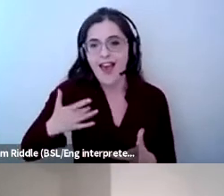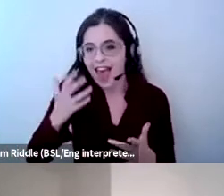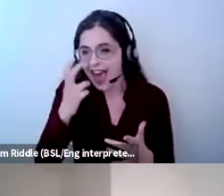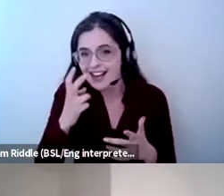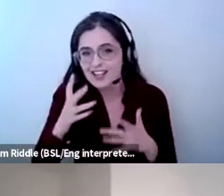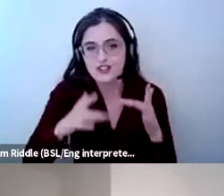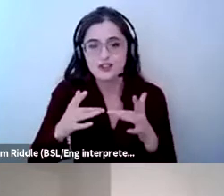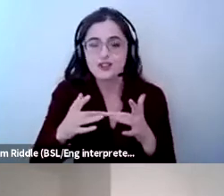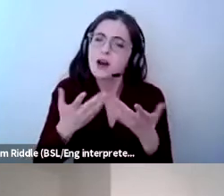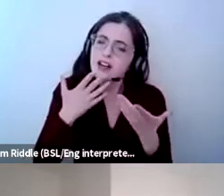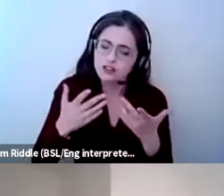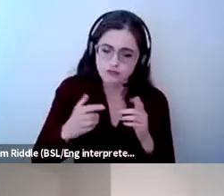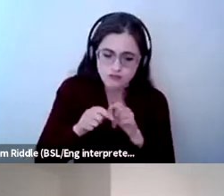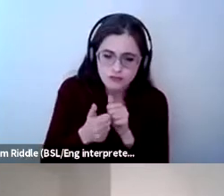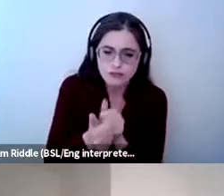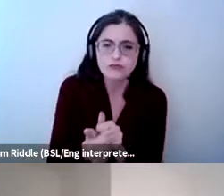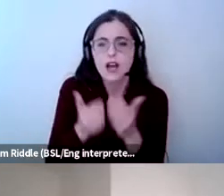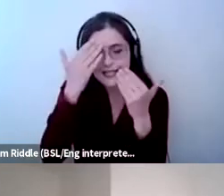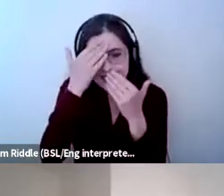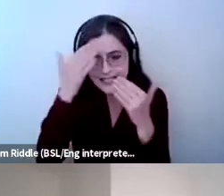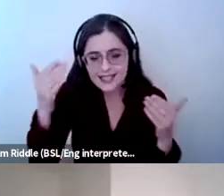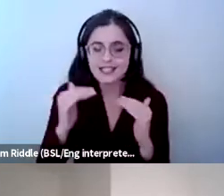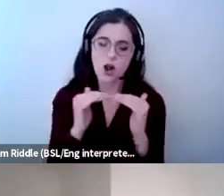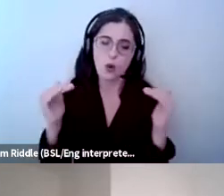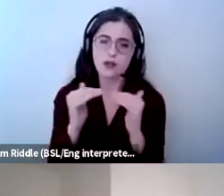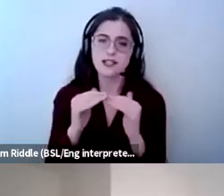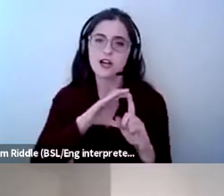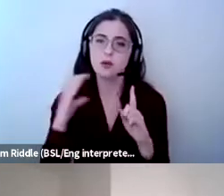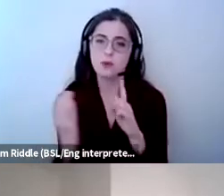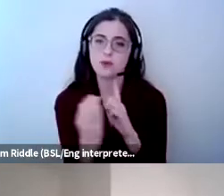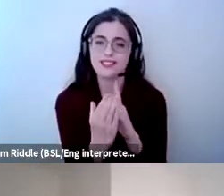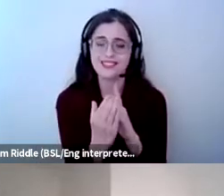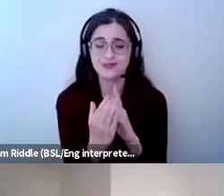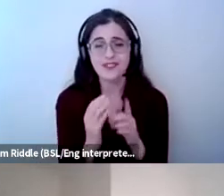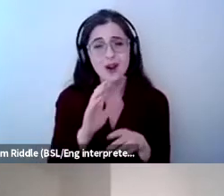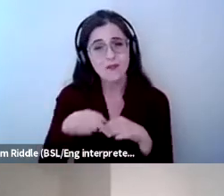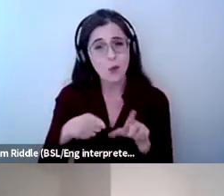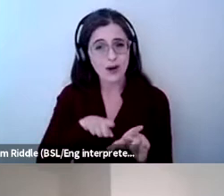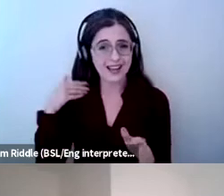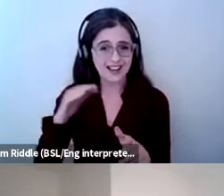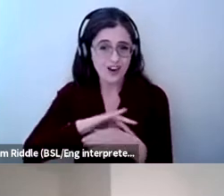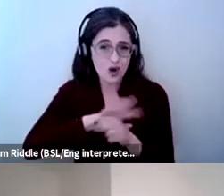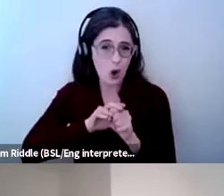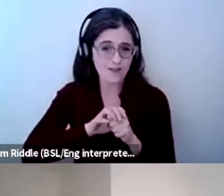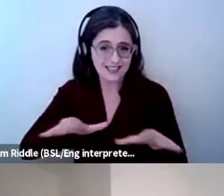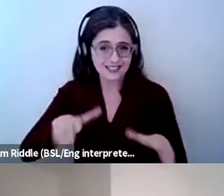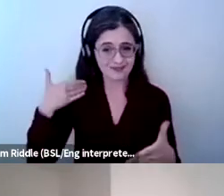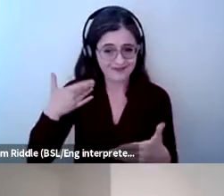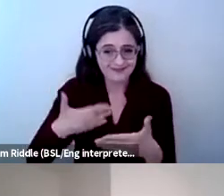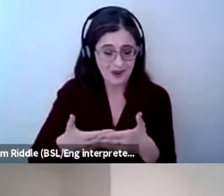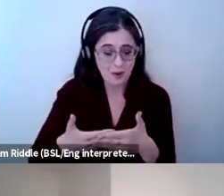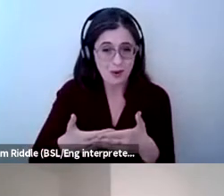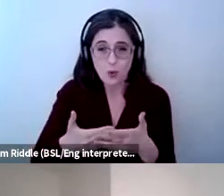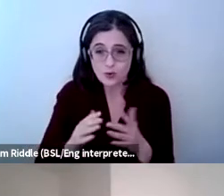dignity, equality, and community. After more than a year of COVID, and with the climate emergency